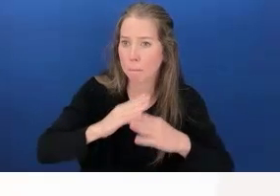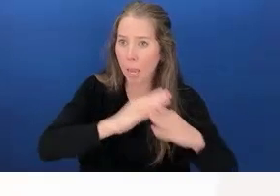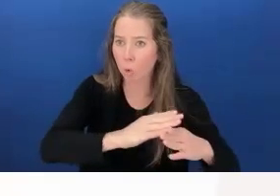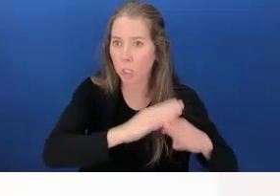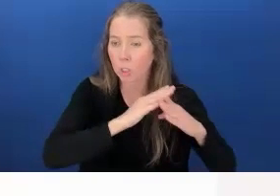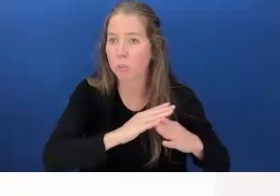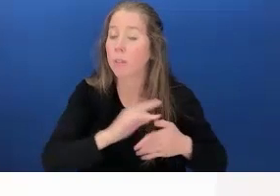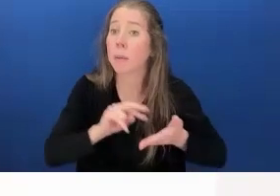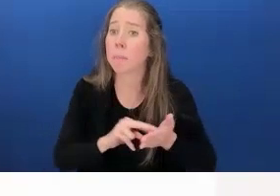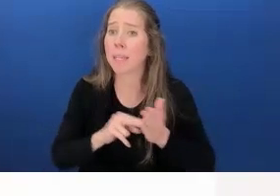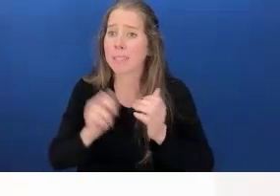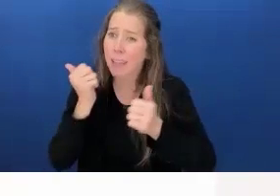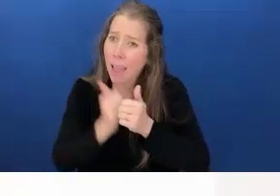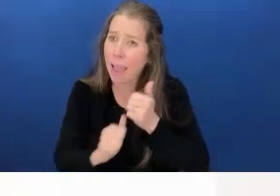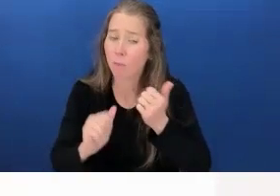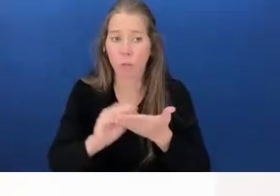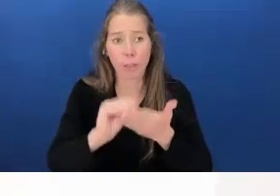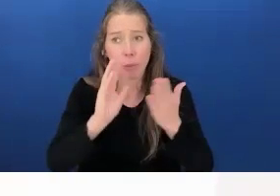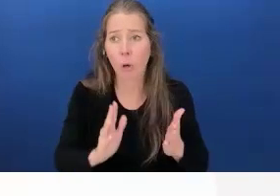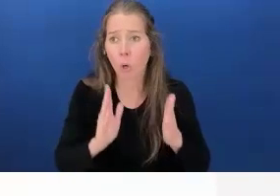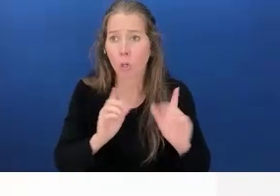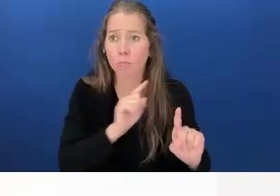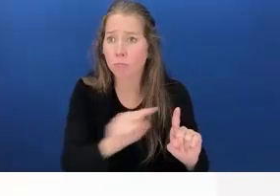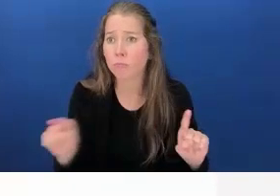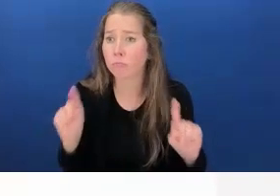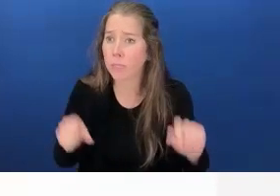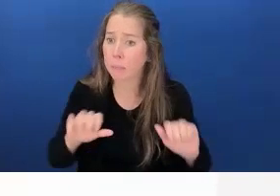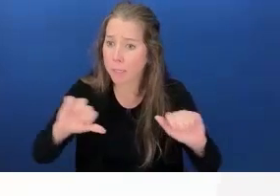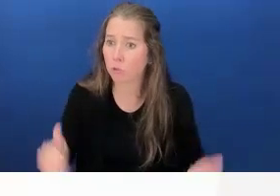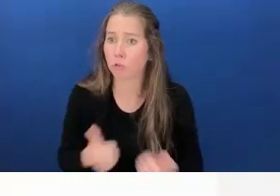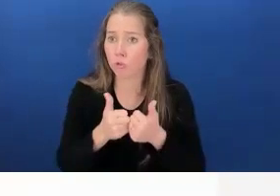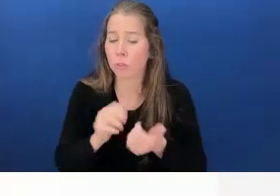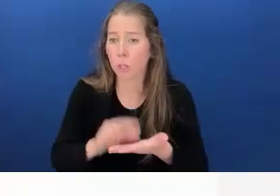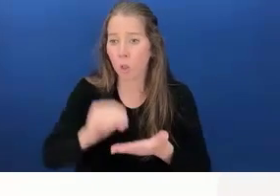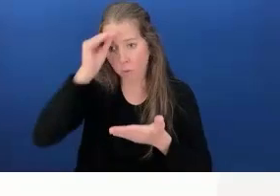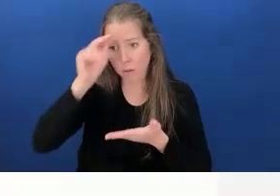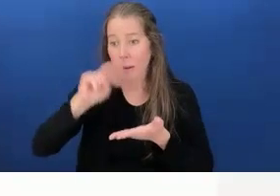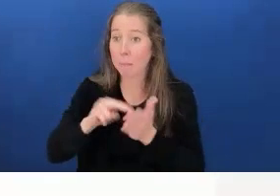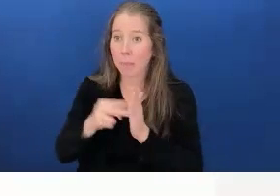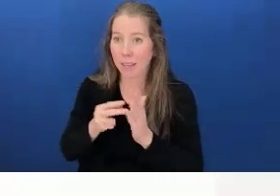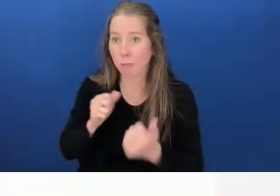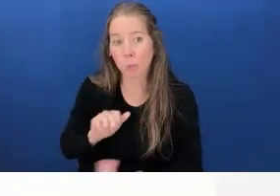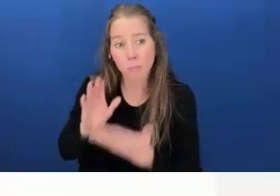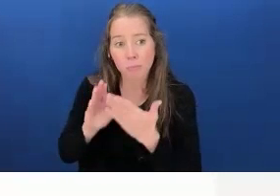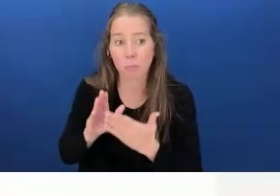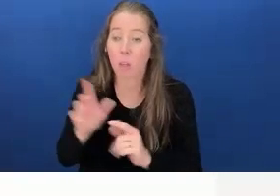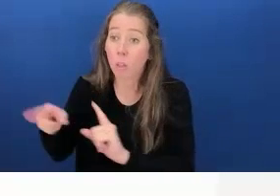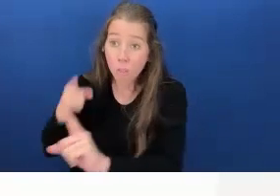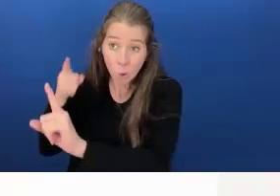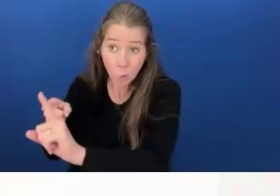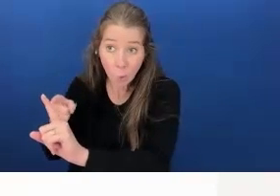every learner can be challenged and learn in a meaningful way. Ultimately, the goal